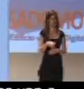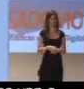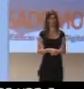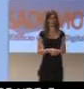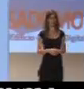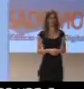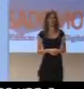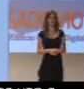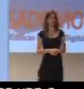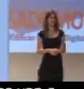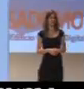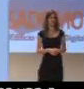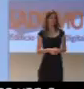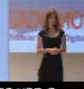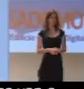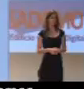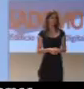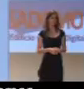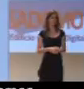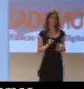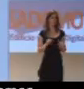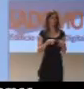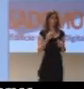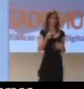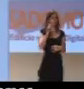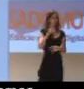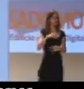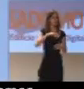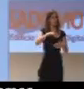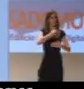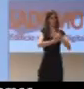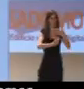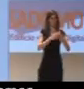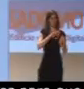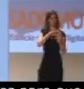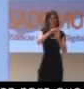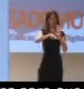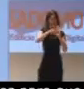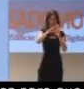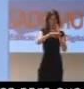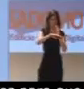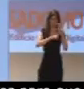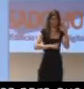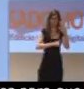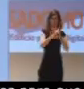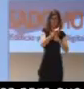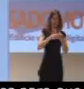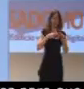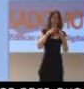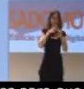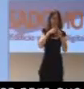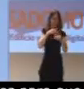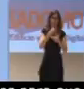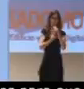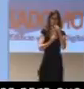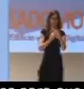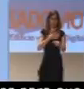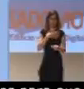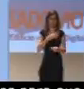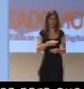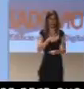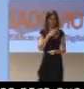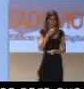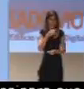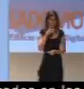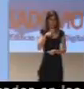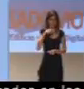future. We have also developed processes and applications which can be used and